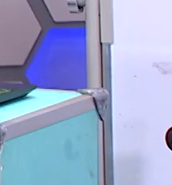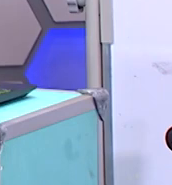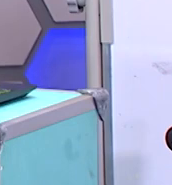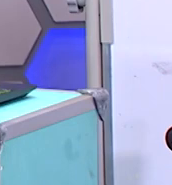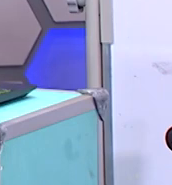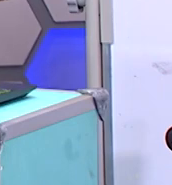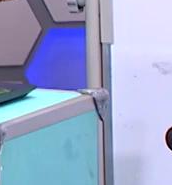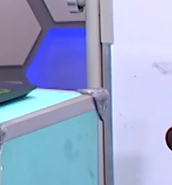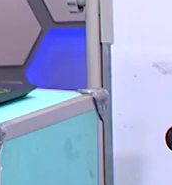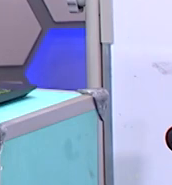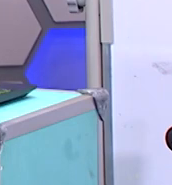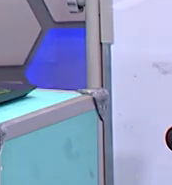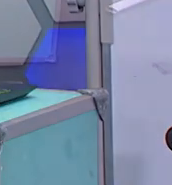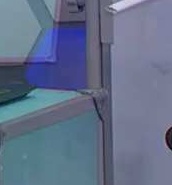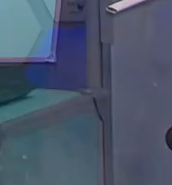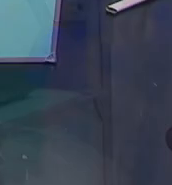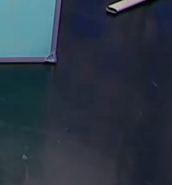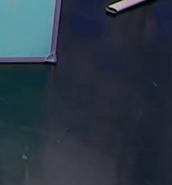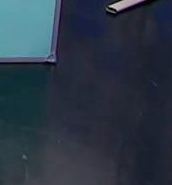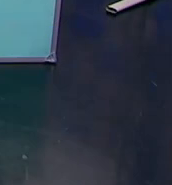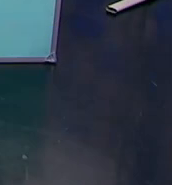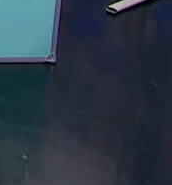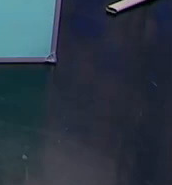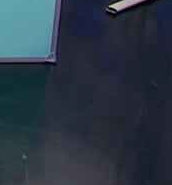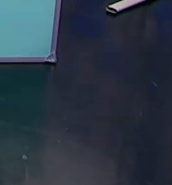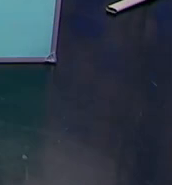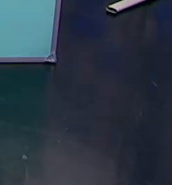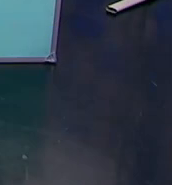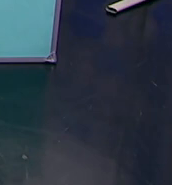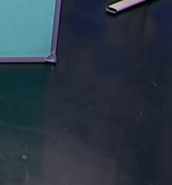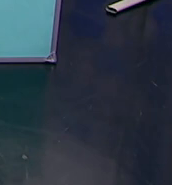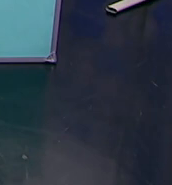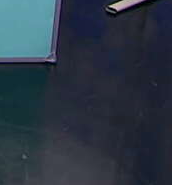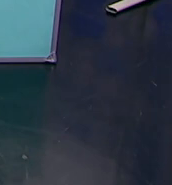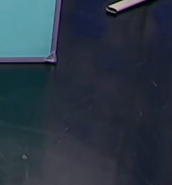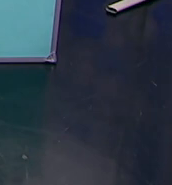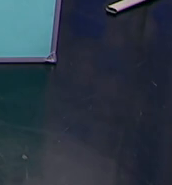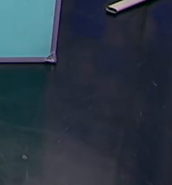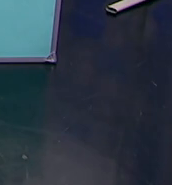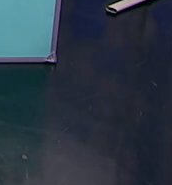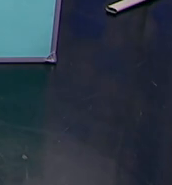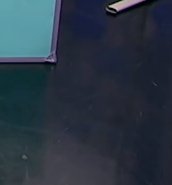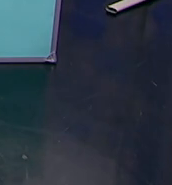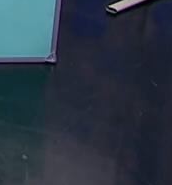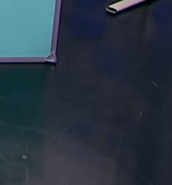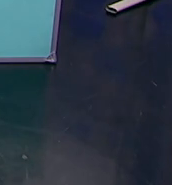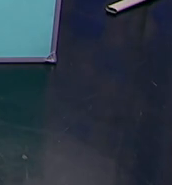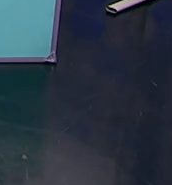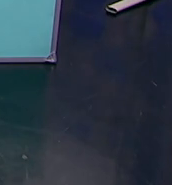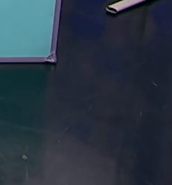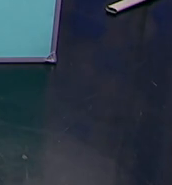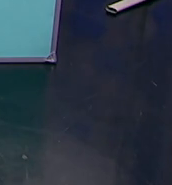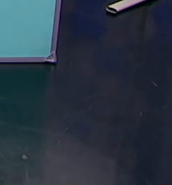and shut, all through the town. The cycle on the bus goes swish, swish,